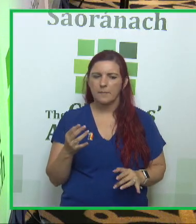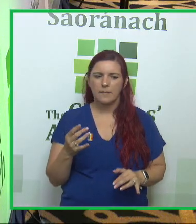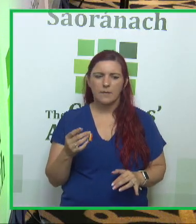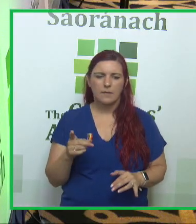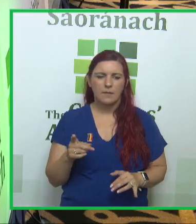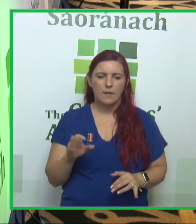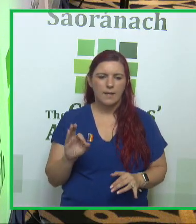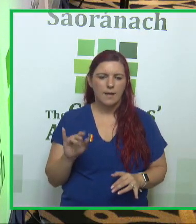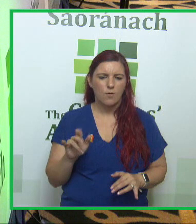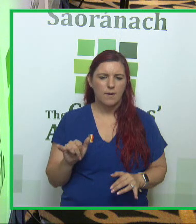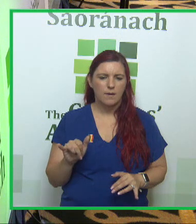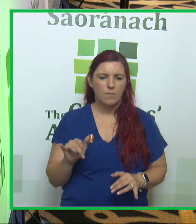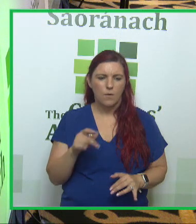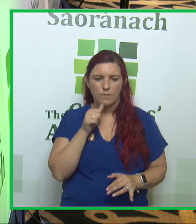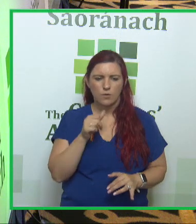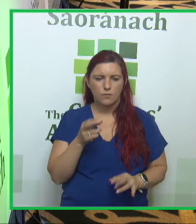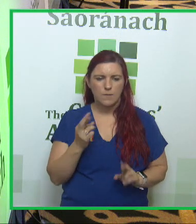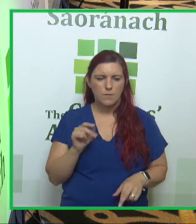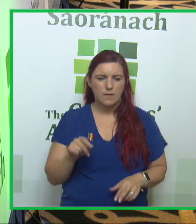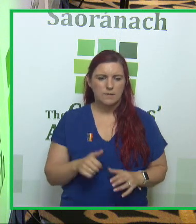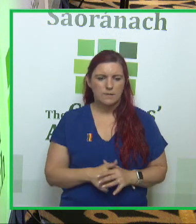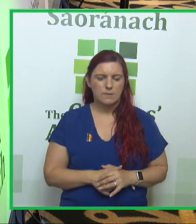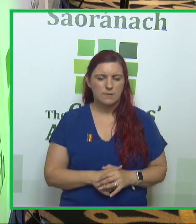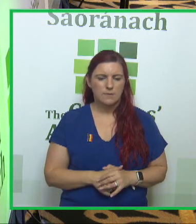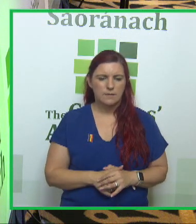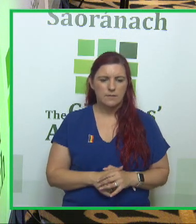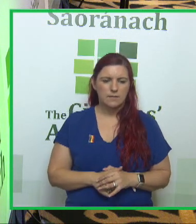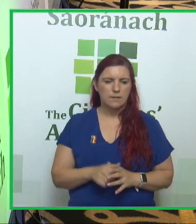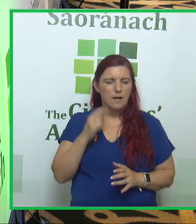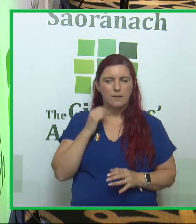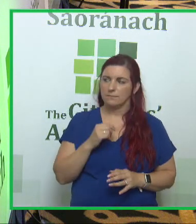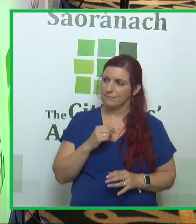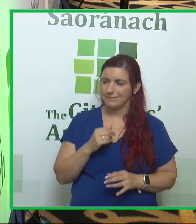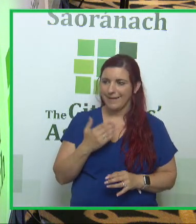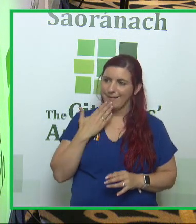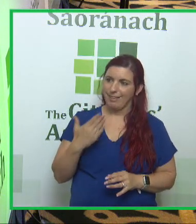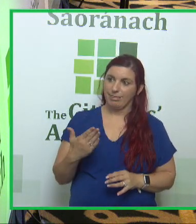maybe Gary just on that one, please. Thanks very much for that.